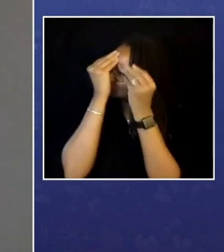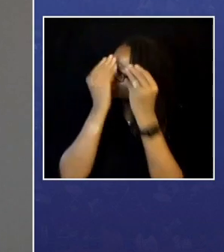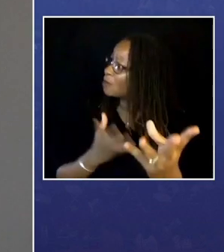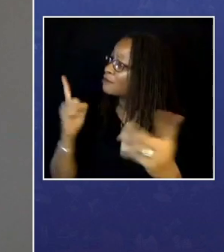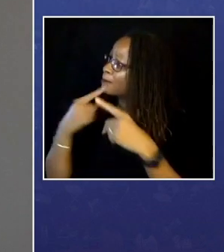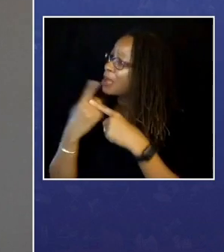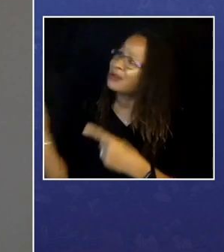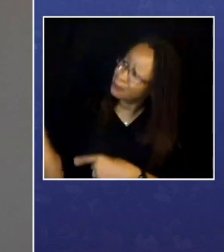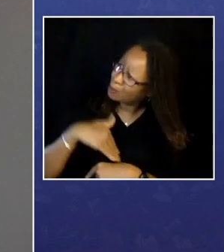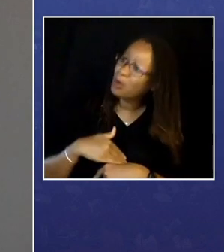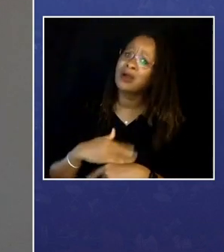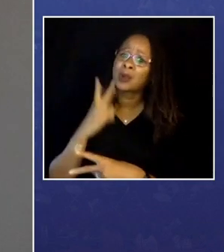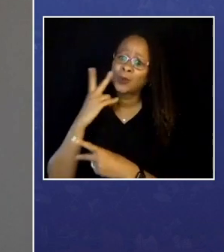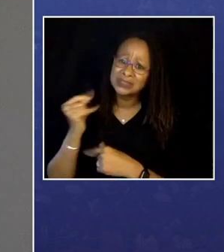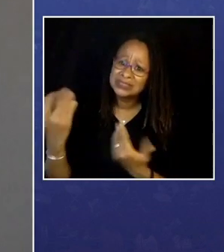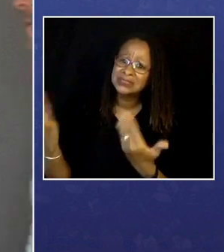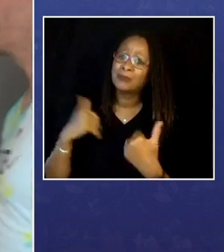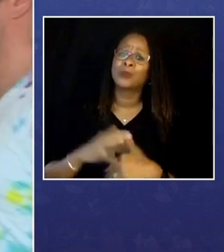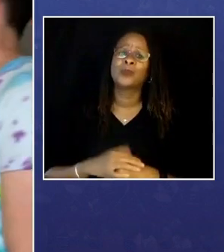it. You gotta come out.